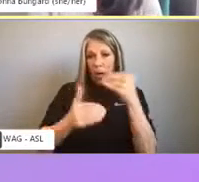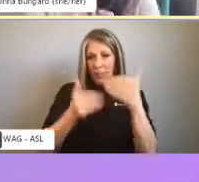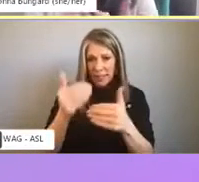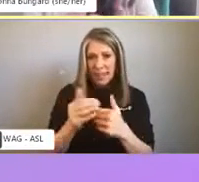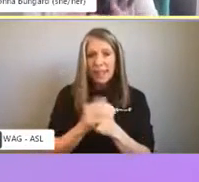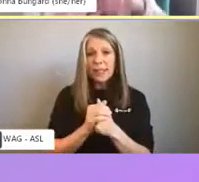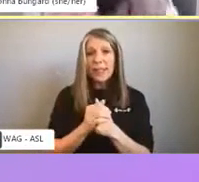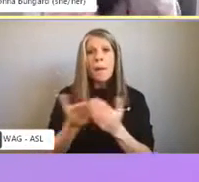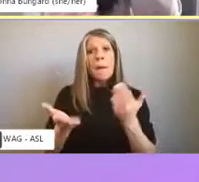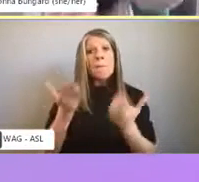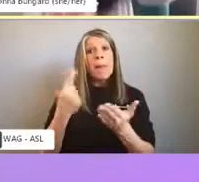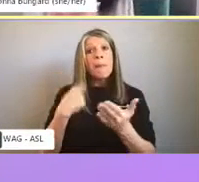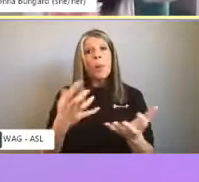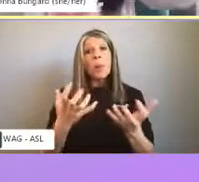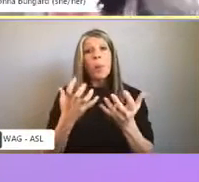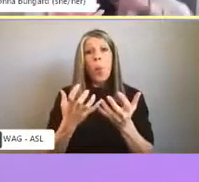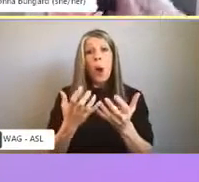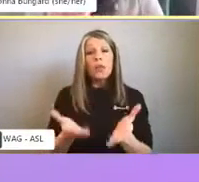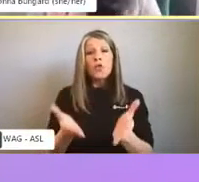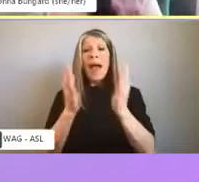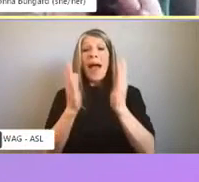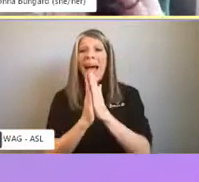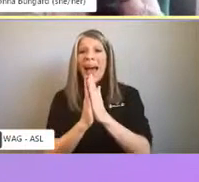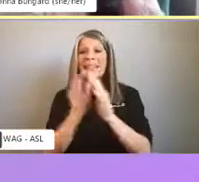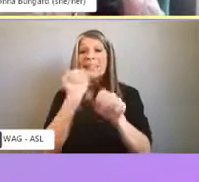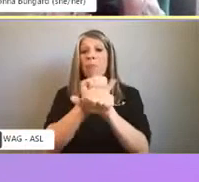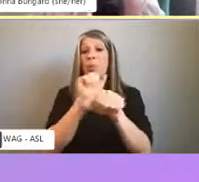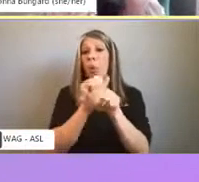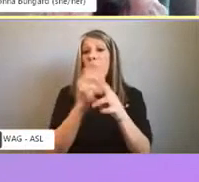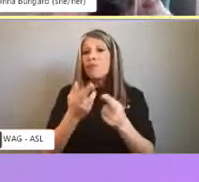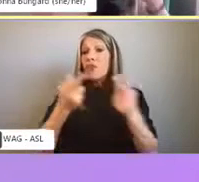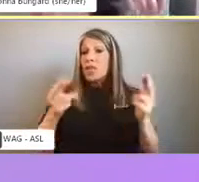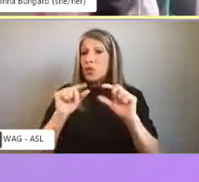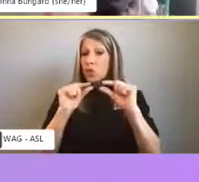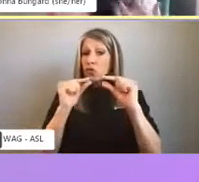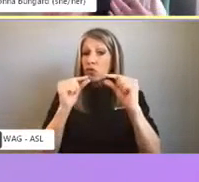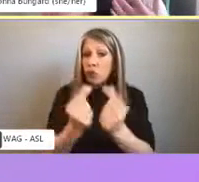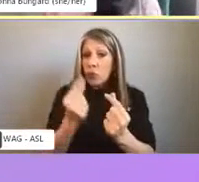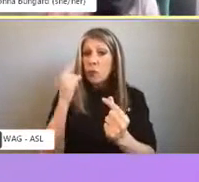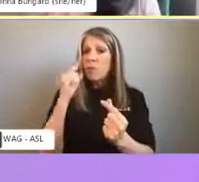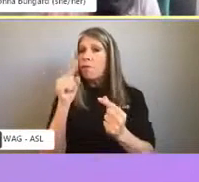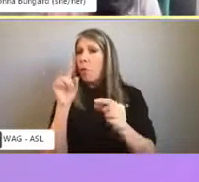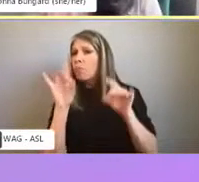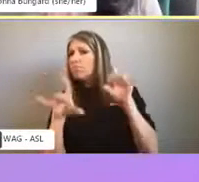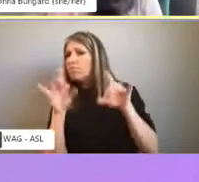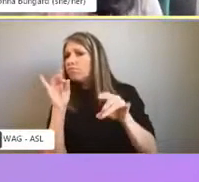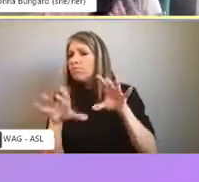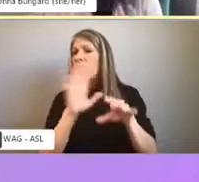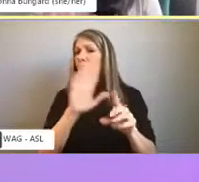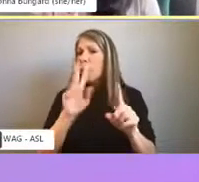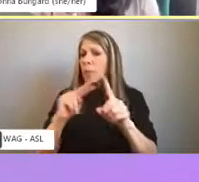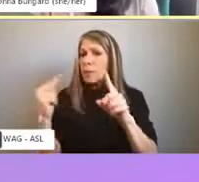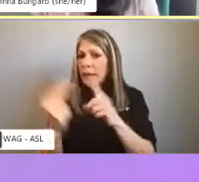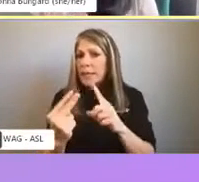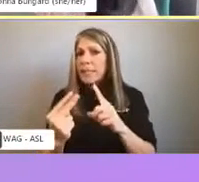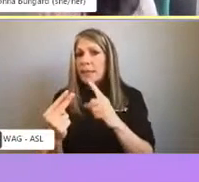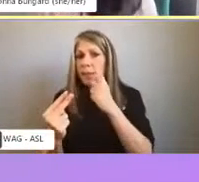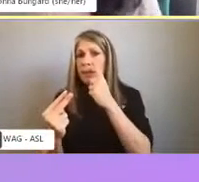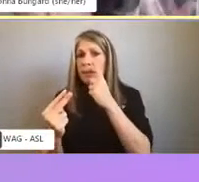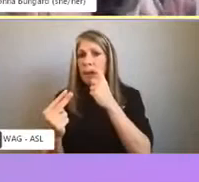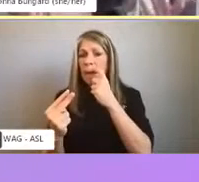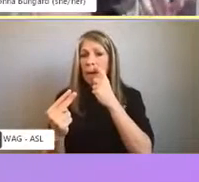Maybe we want to ask employee resource groups for input and insights, for perspectives